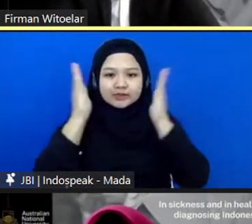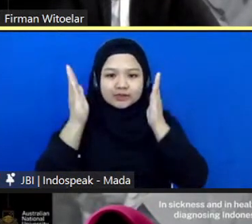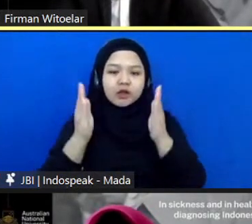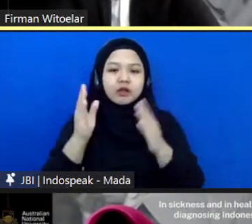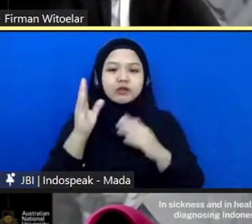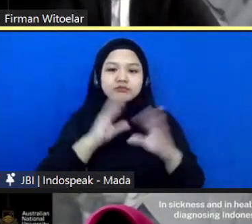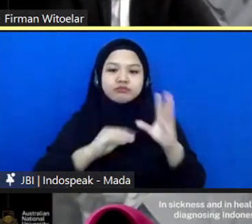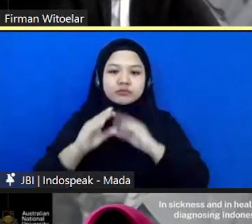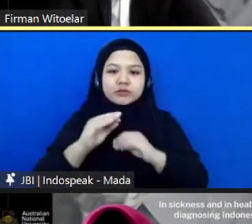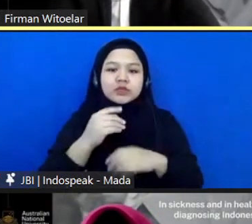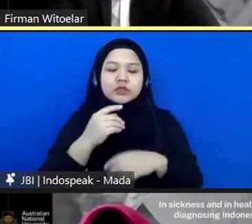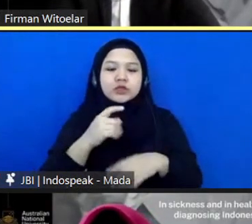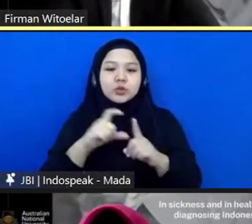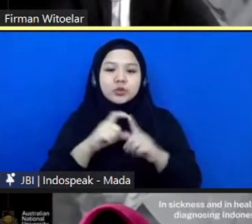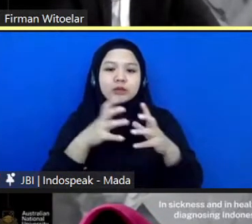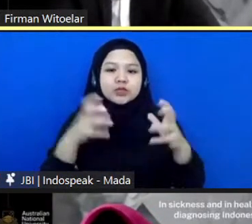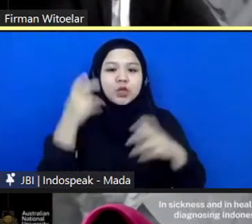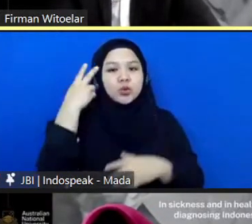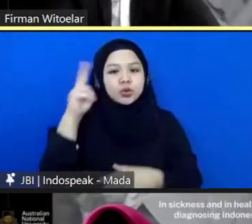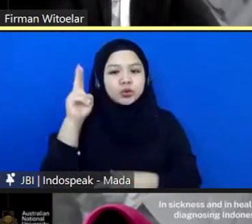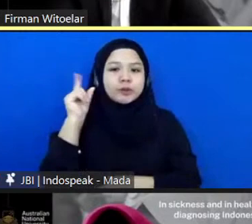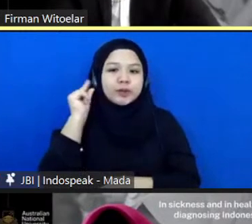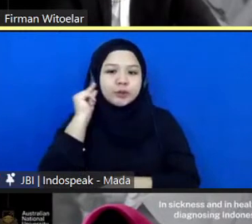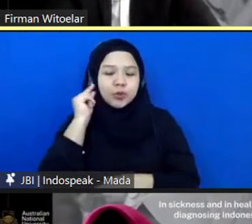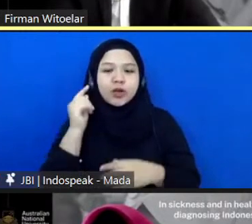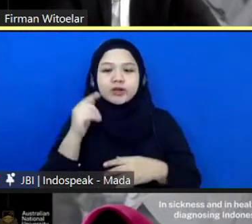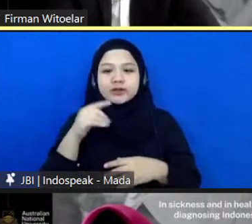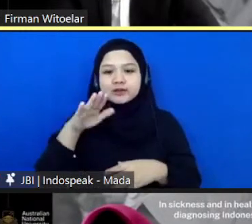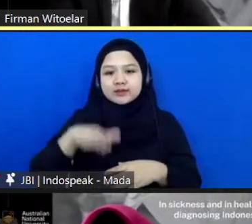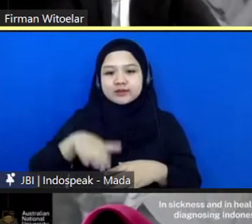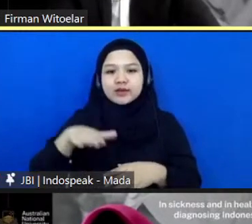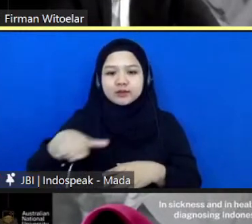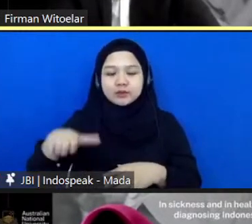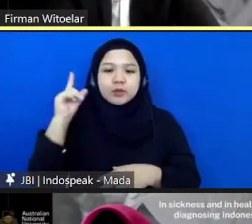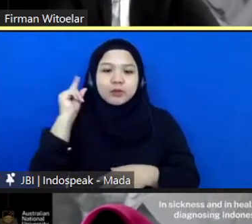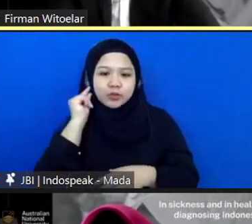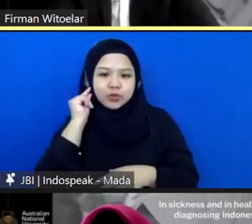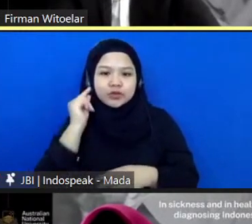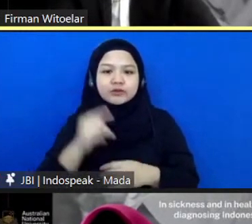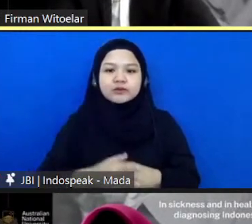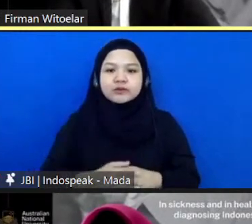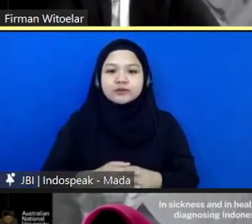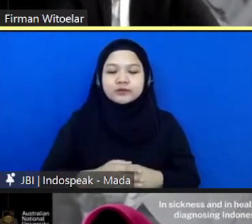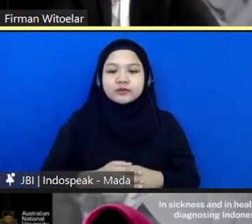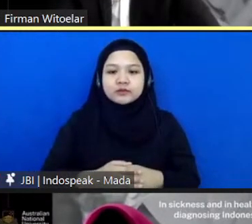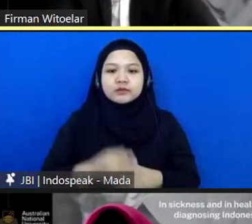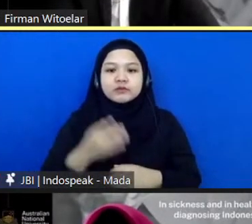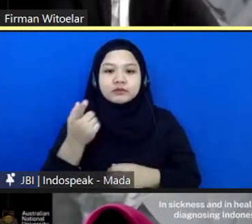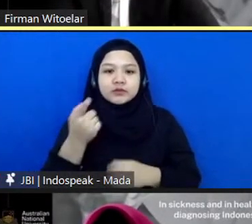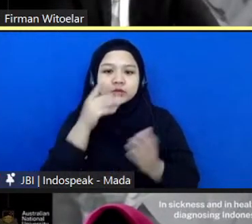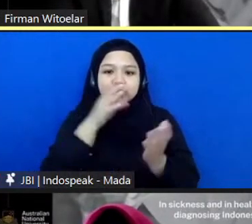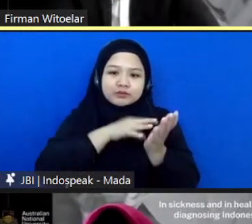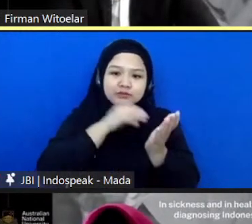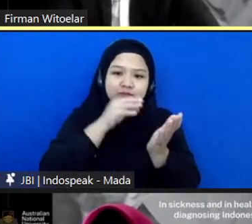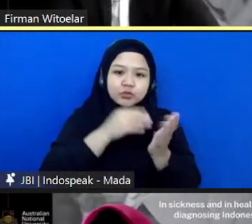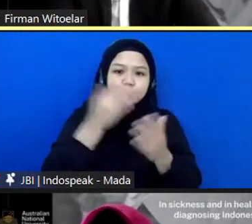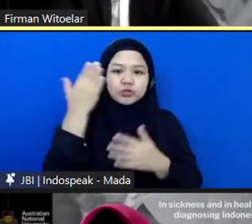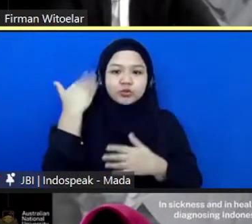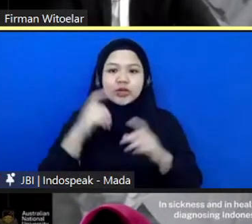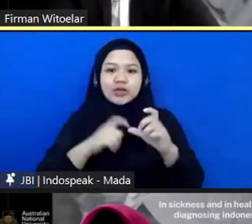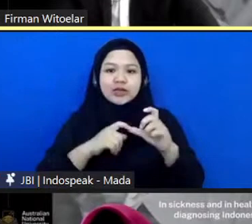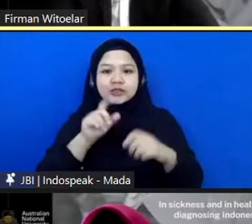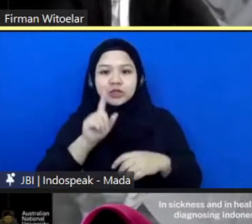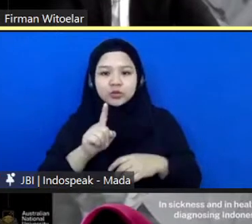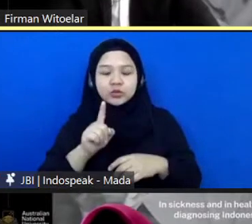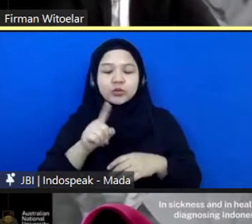to Indonesia. Ambassador Williams holds a Bachelor of Asian Studies focused on Indonesia and a Master's